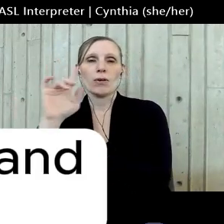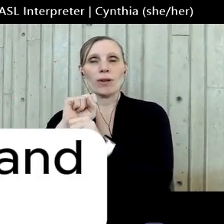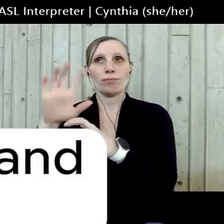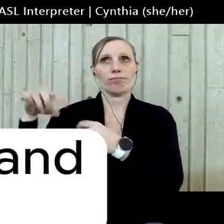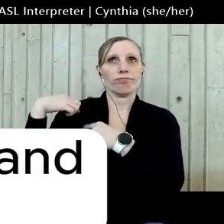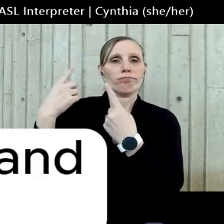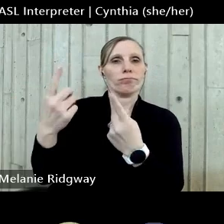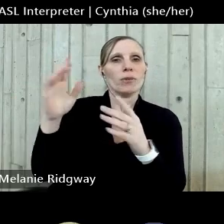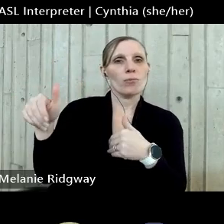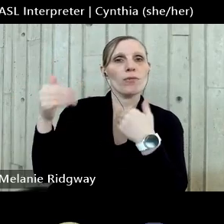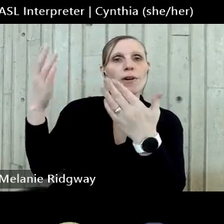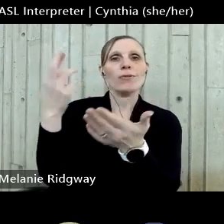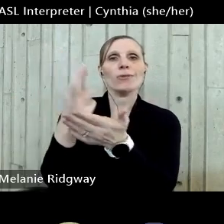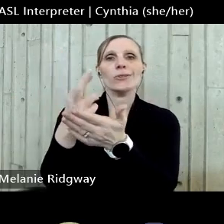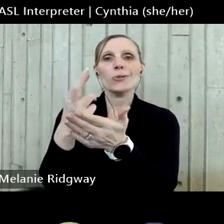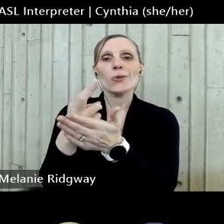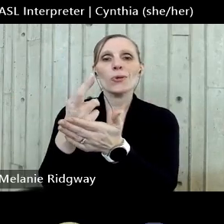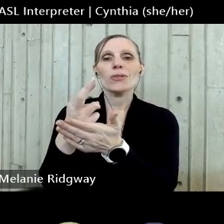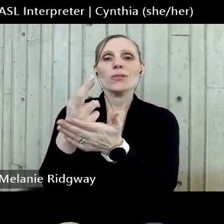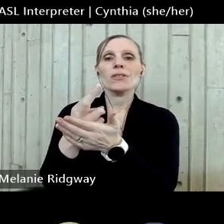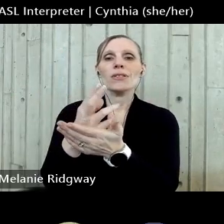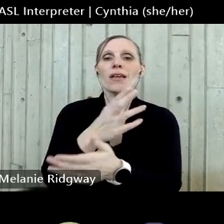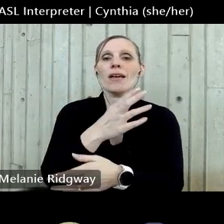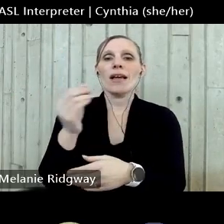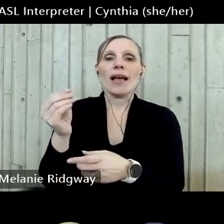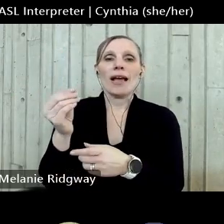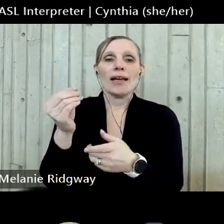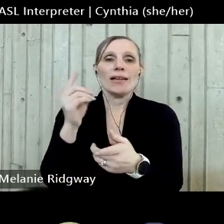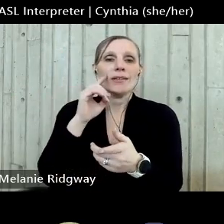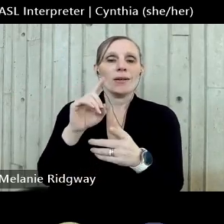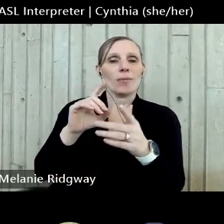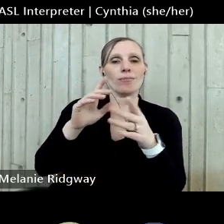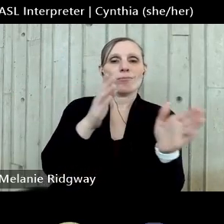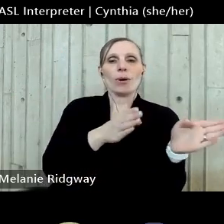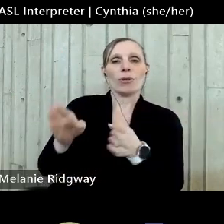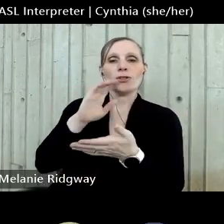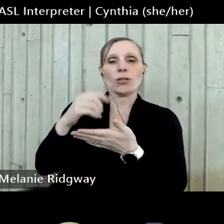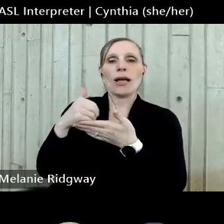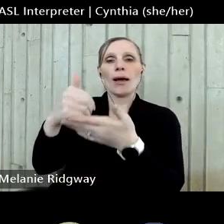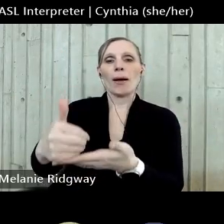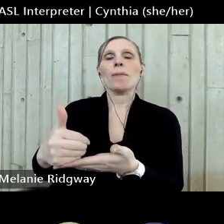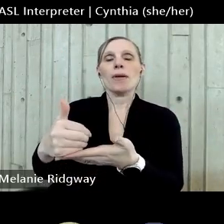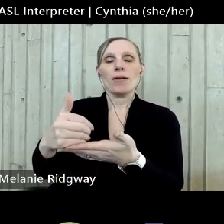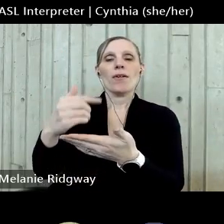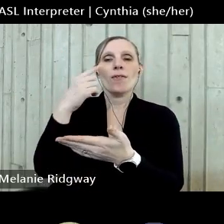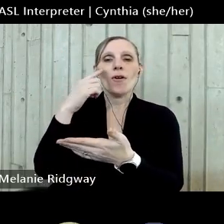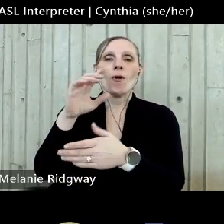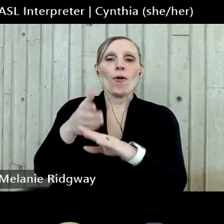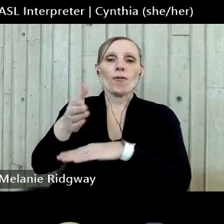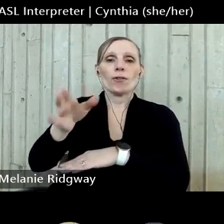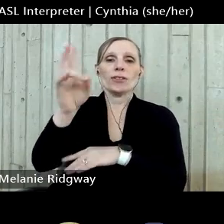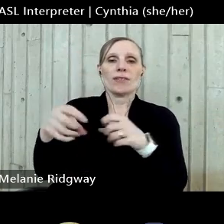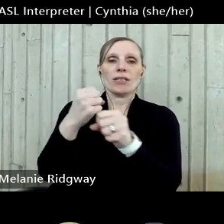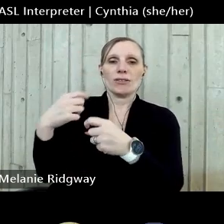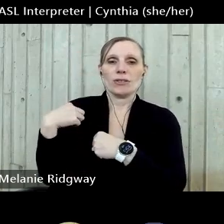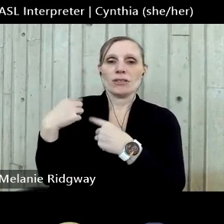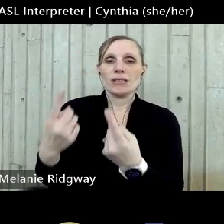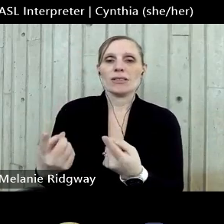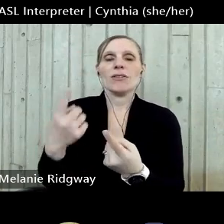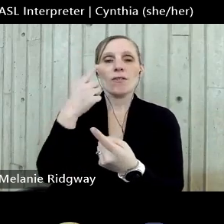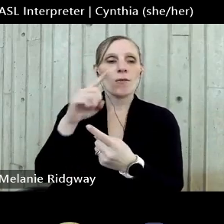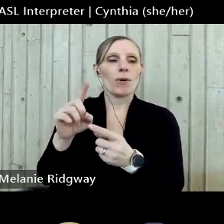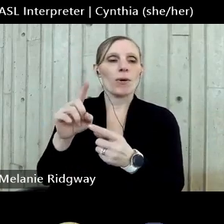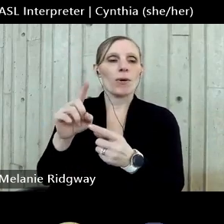and resources for individuals with disabilities for the past 7 years. We're fortunate to collaborate with the University of